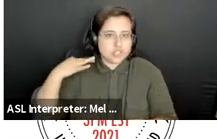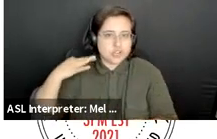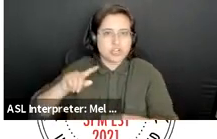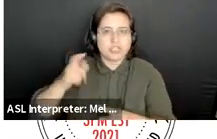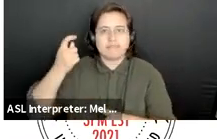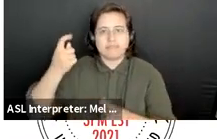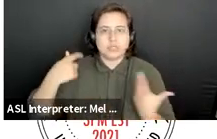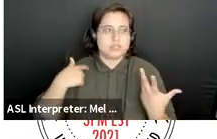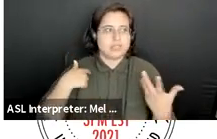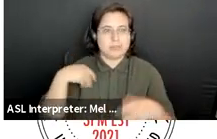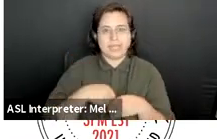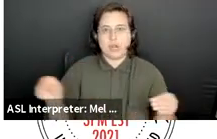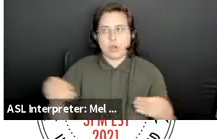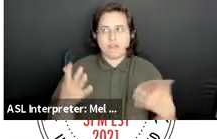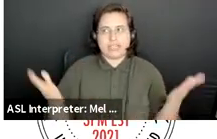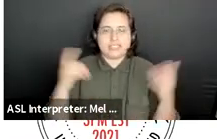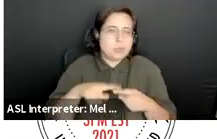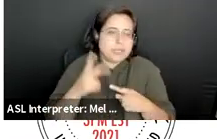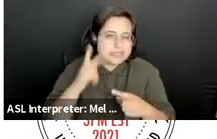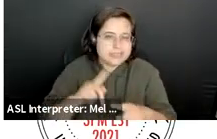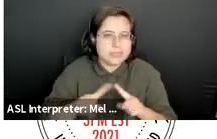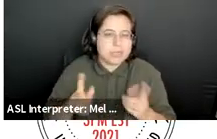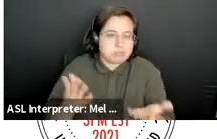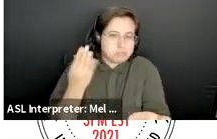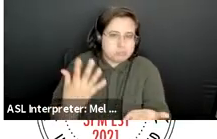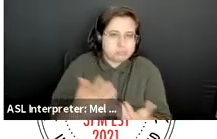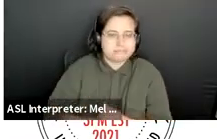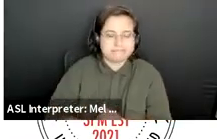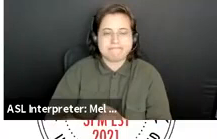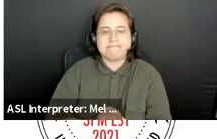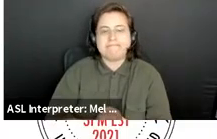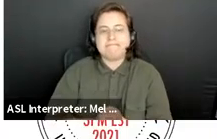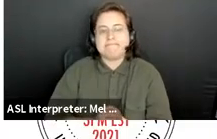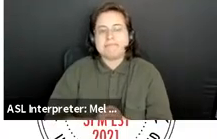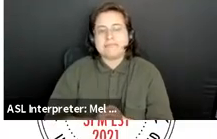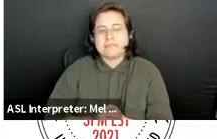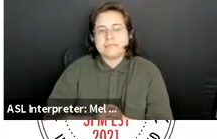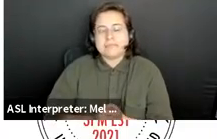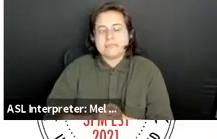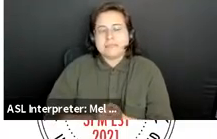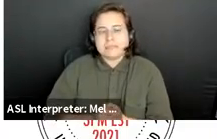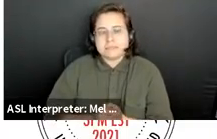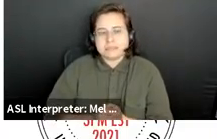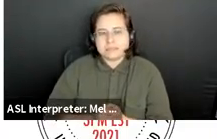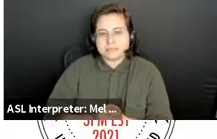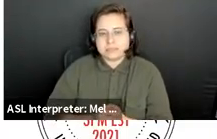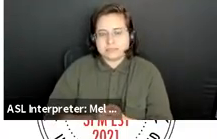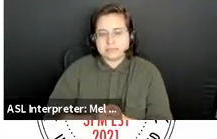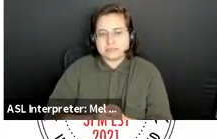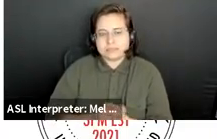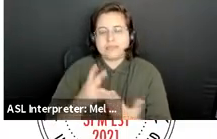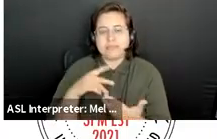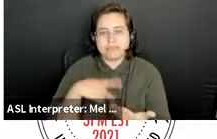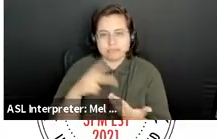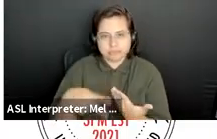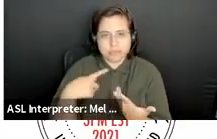you know. We run a program called Tamizdat Avail, which is really designed to work as kind of to